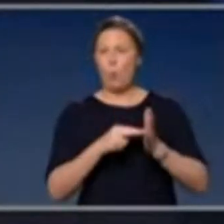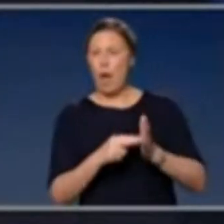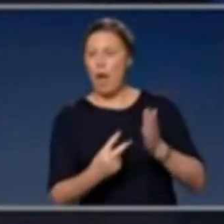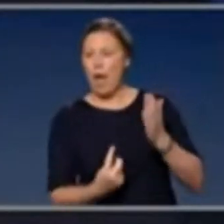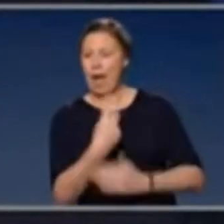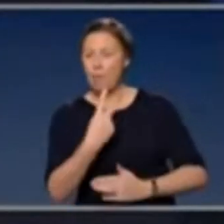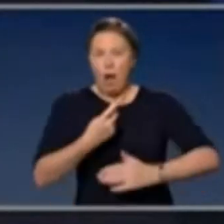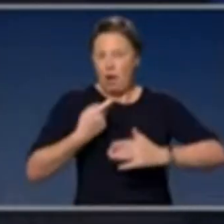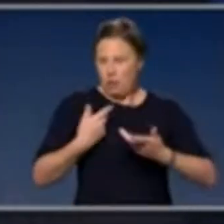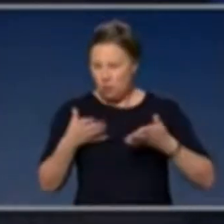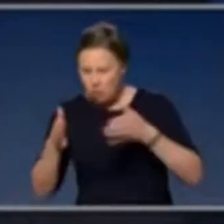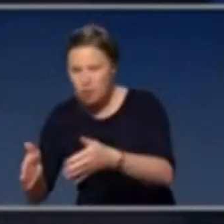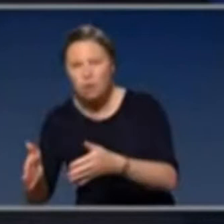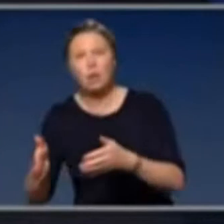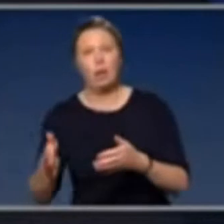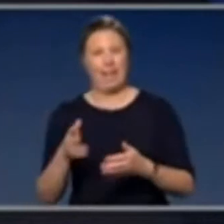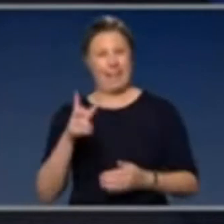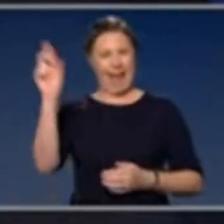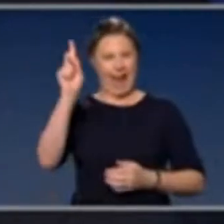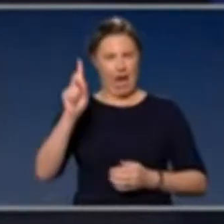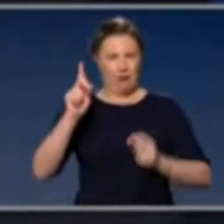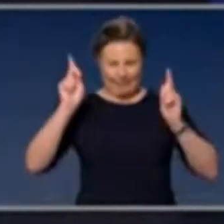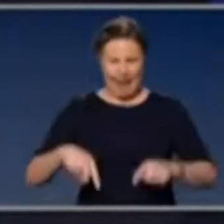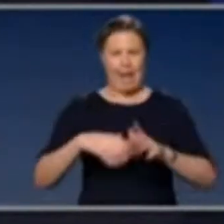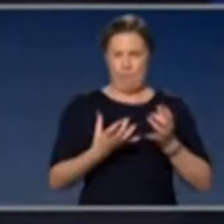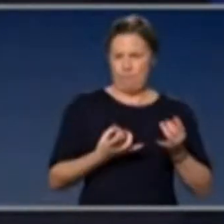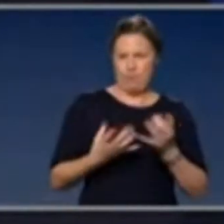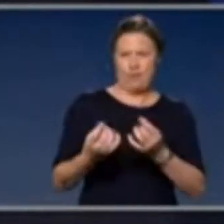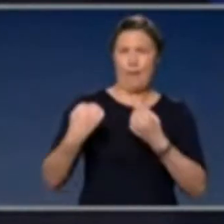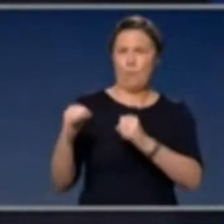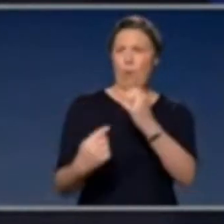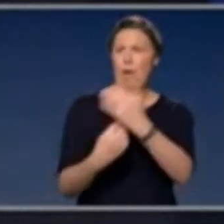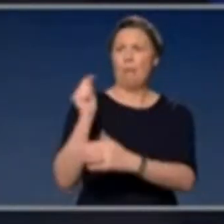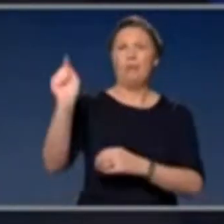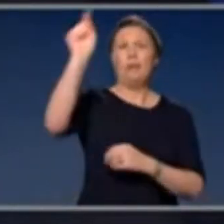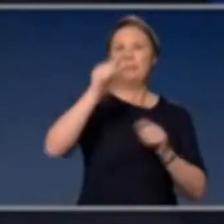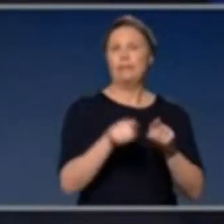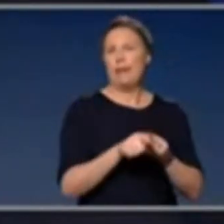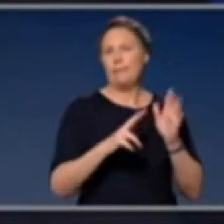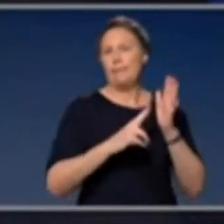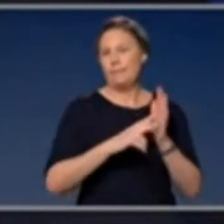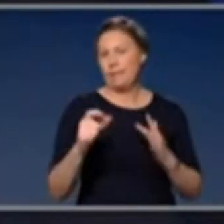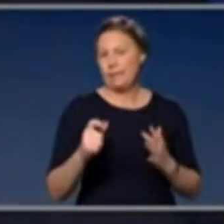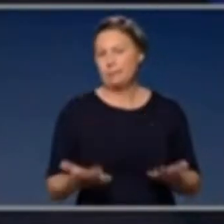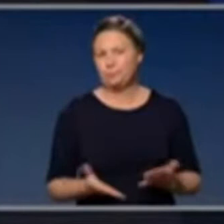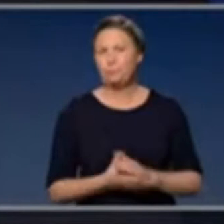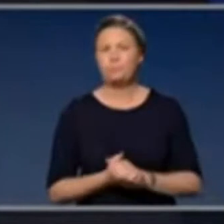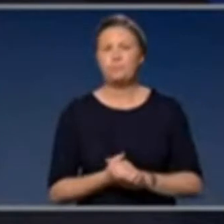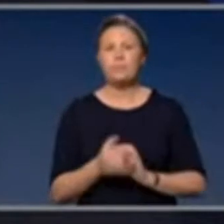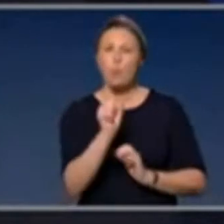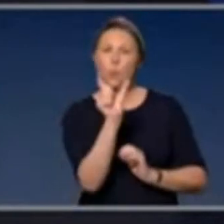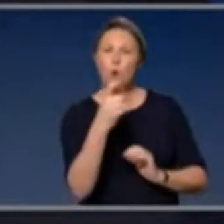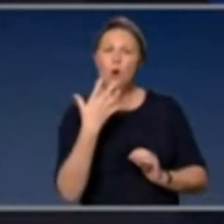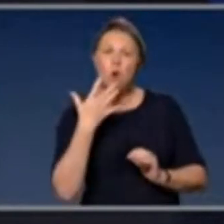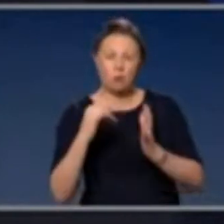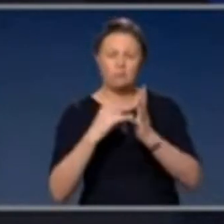but right now to redouble our efforts to make sure that the sector is absolutely prepared in case of that. The hotspots work